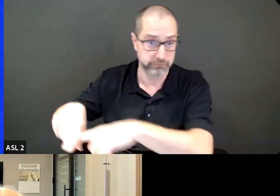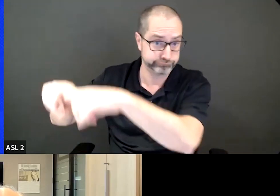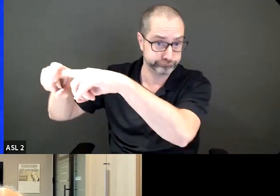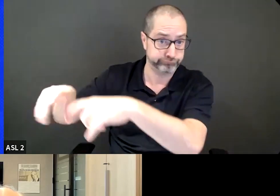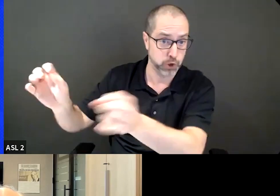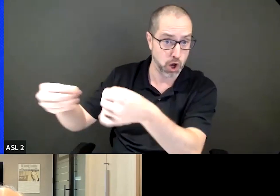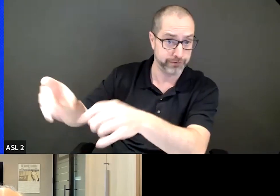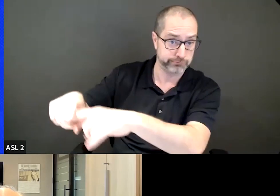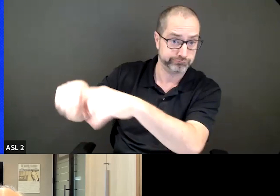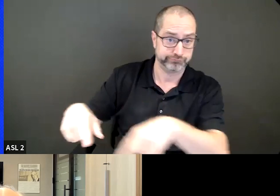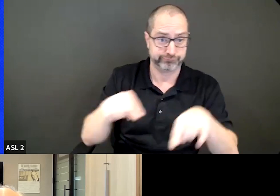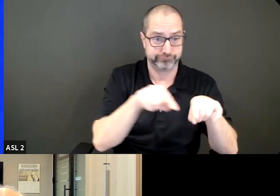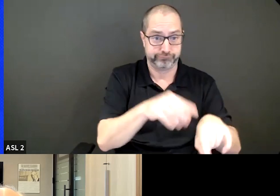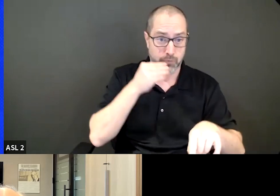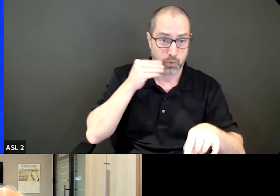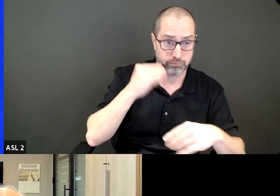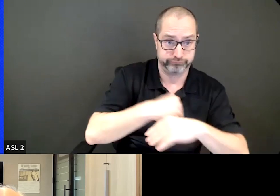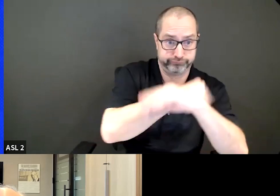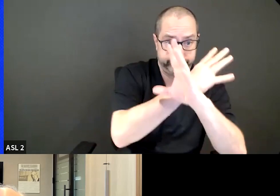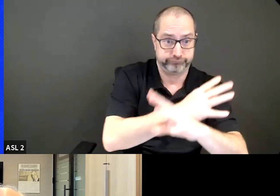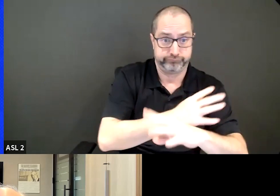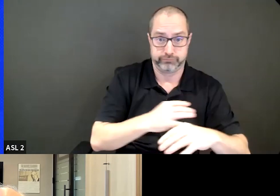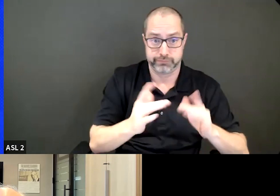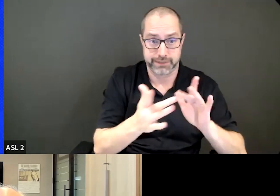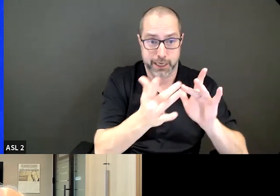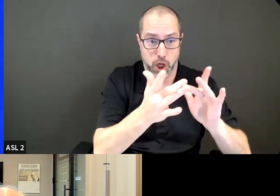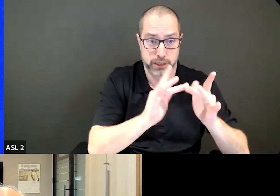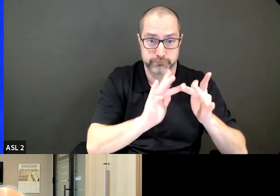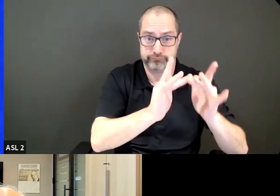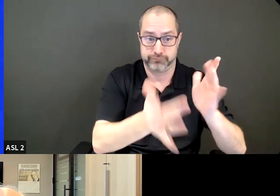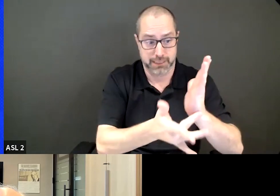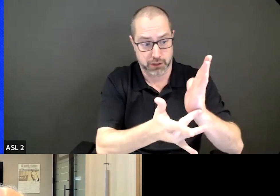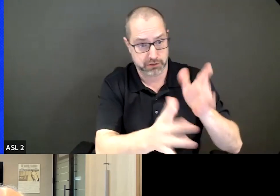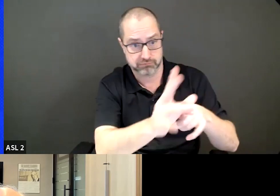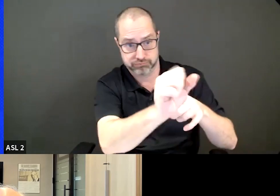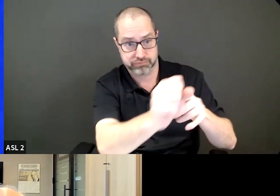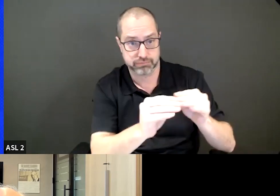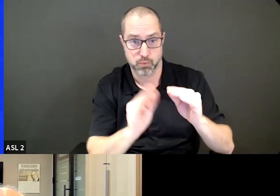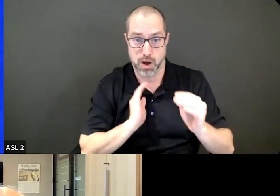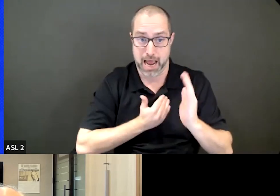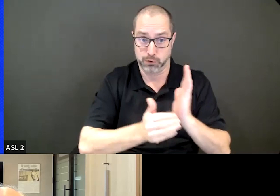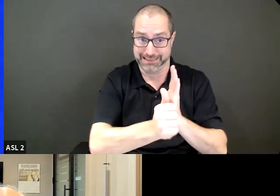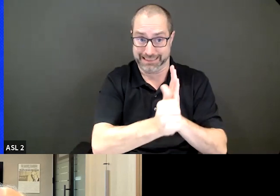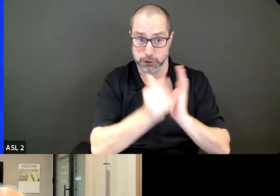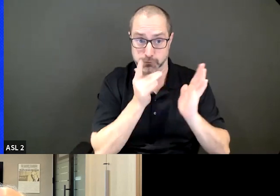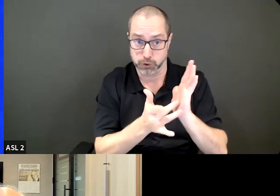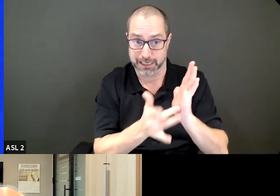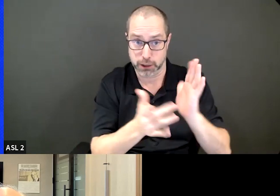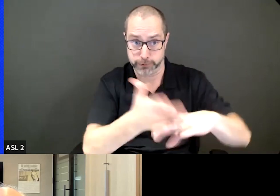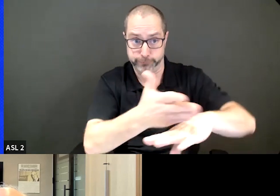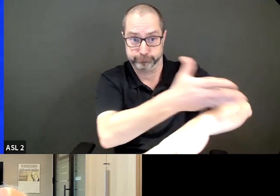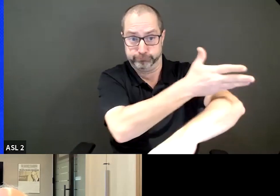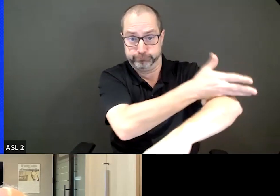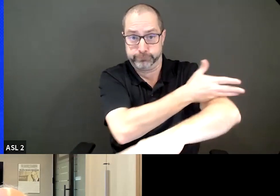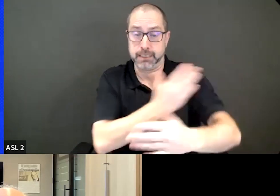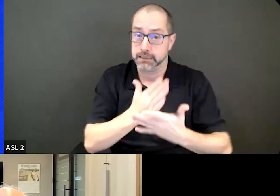in a different way has sped up that use of technology and has sped up all of our skill building around those issues. And for some workers, from the